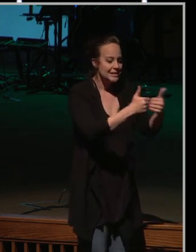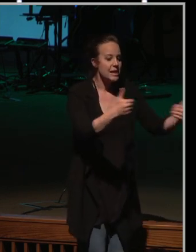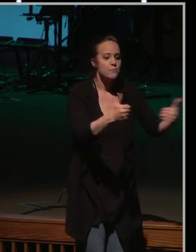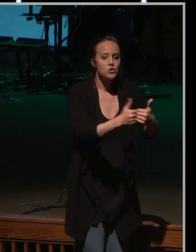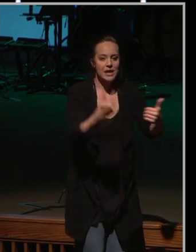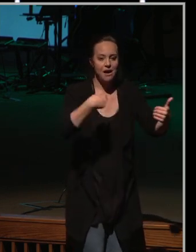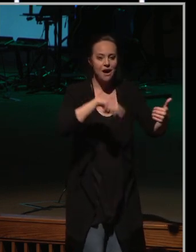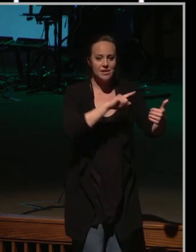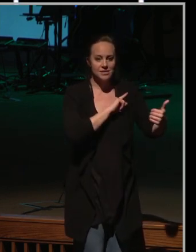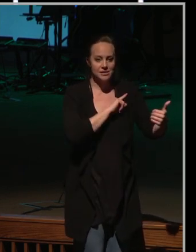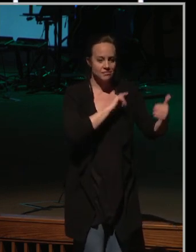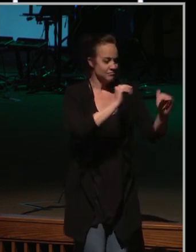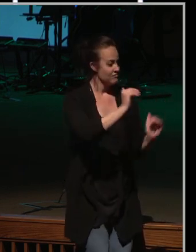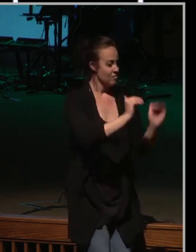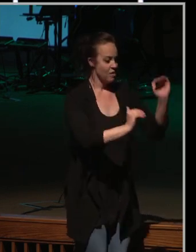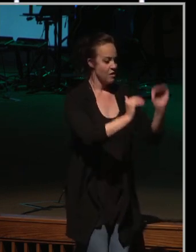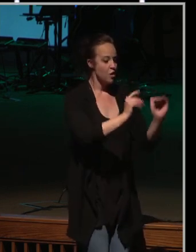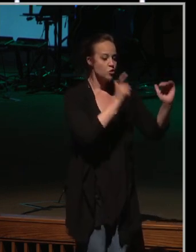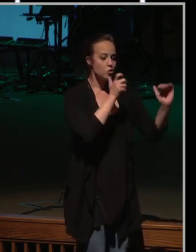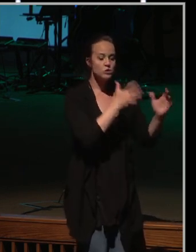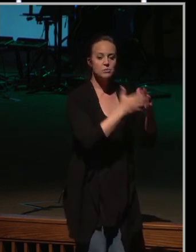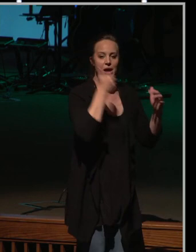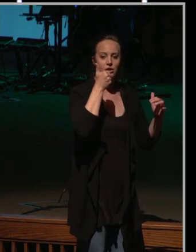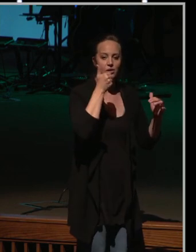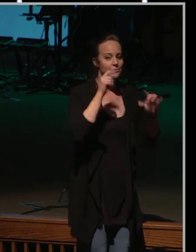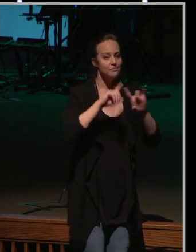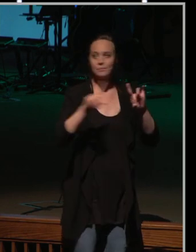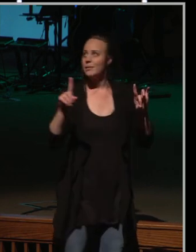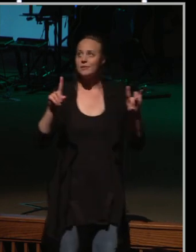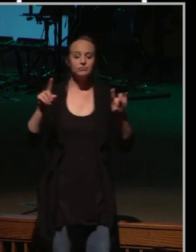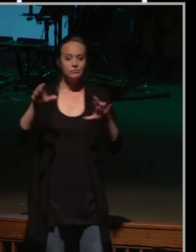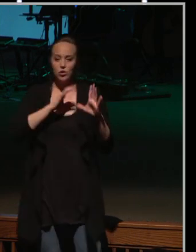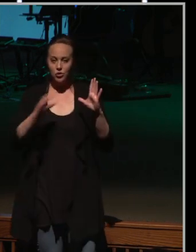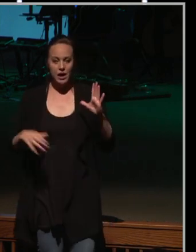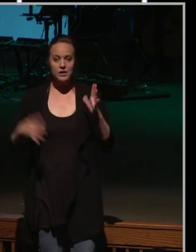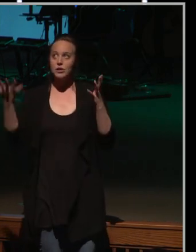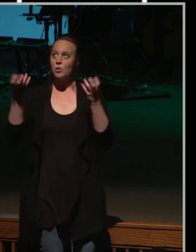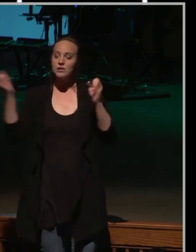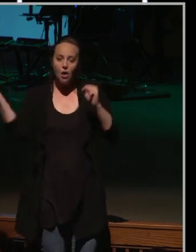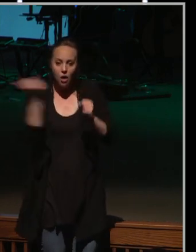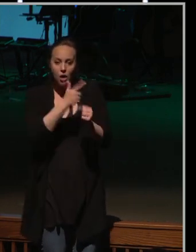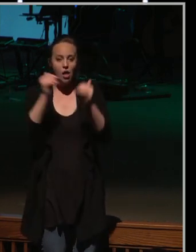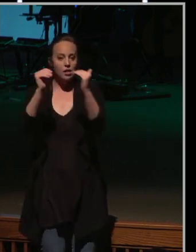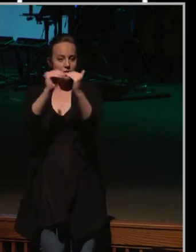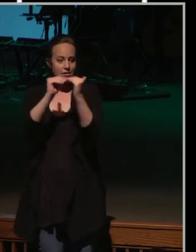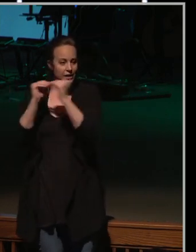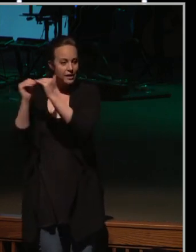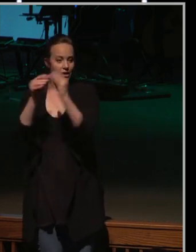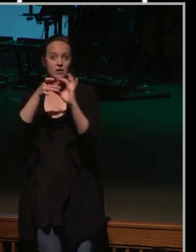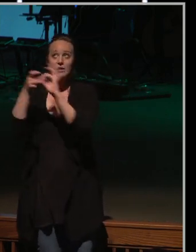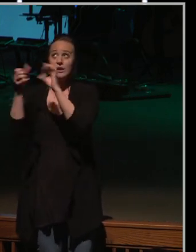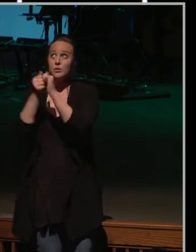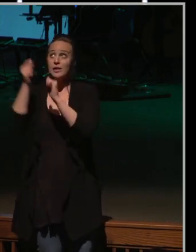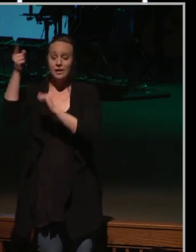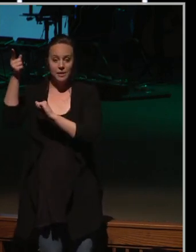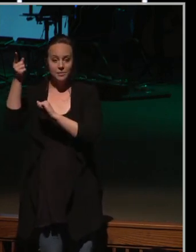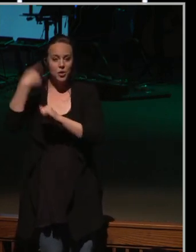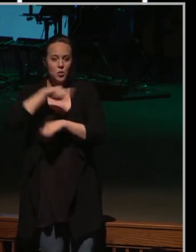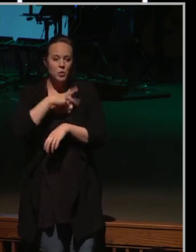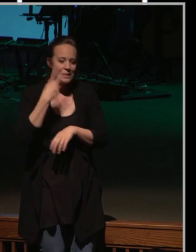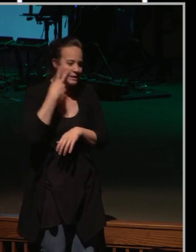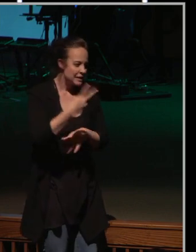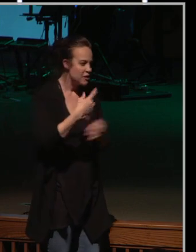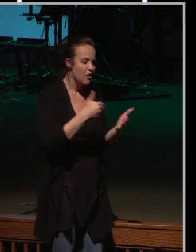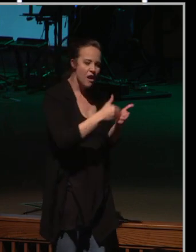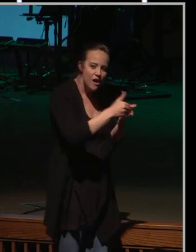It's fascinating to me that Paul is writing this in his time, and yet again, I think we see so much of that in our own world. So much